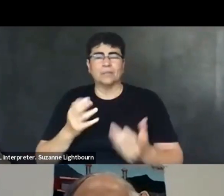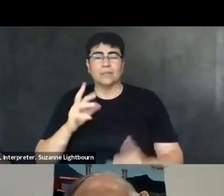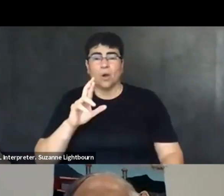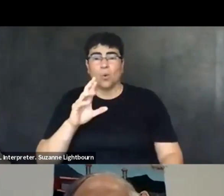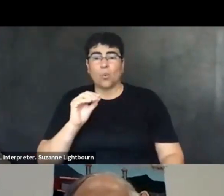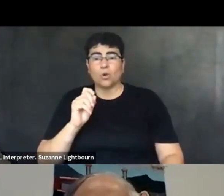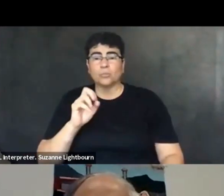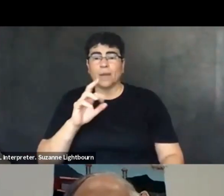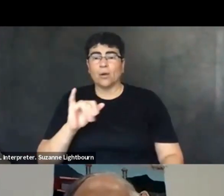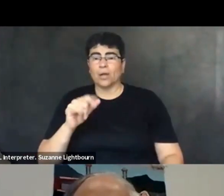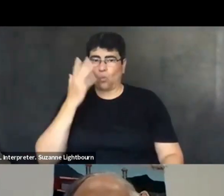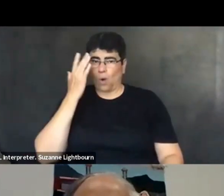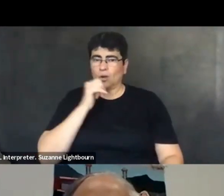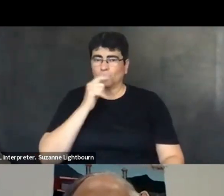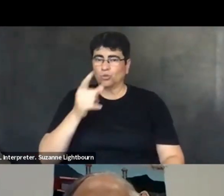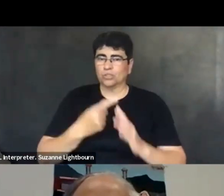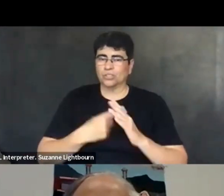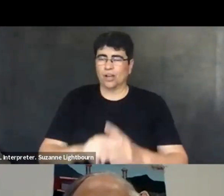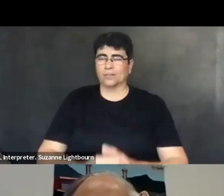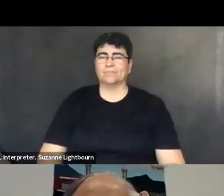on, so why don't you start?